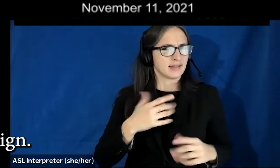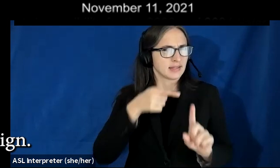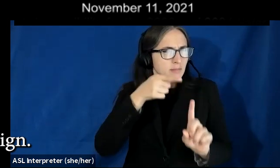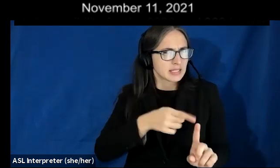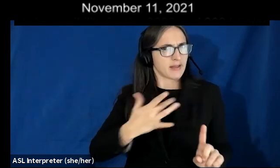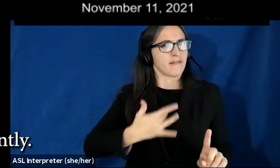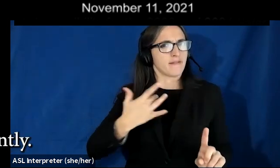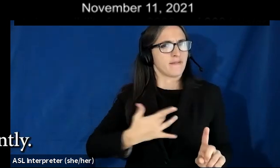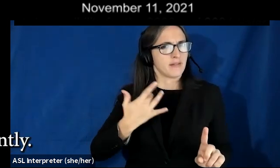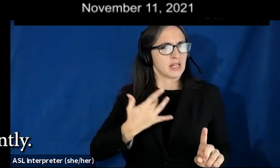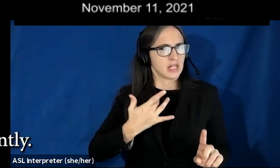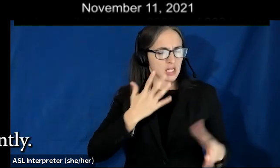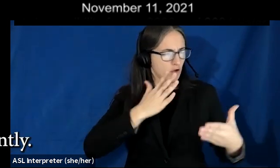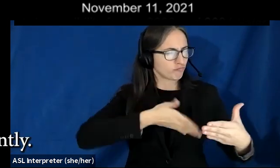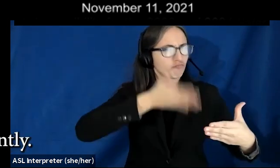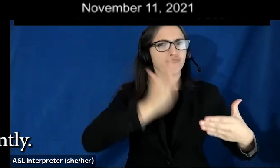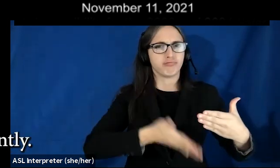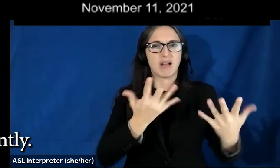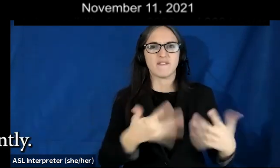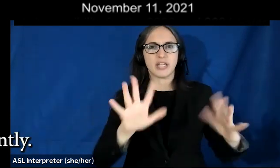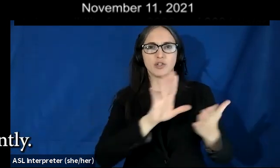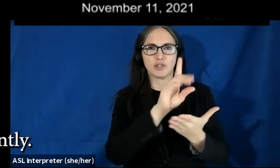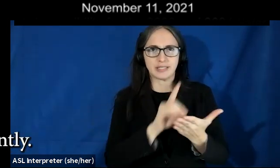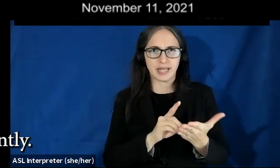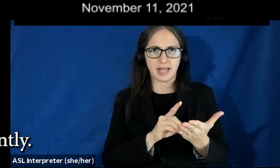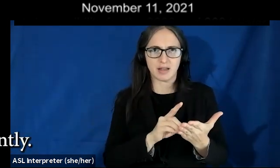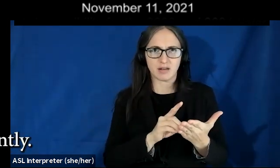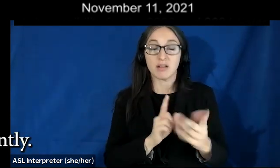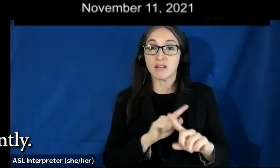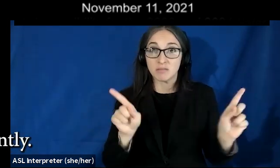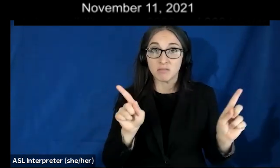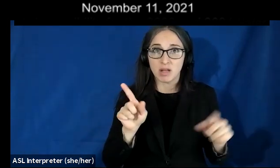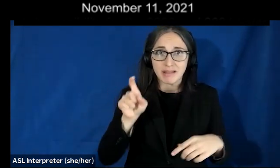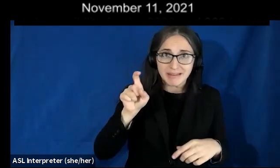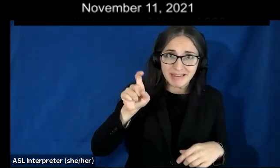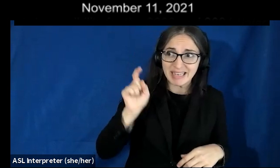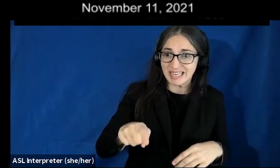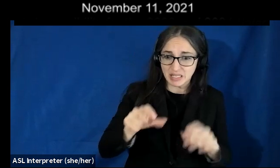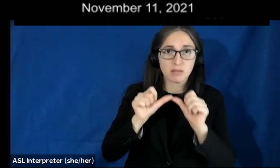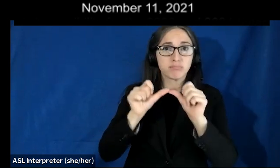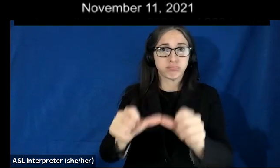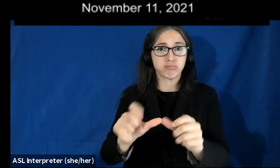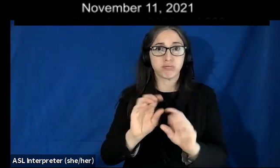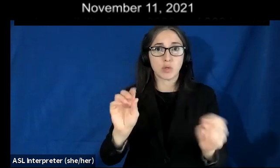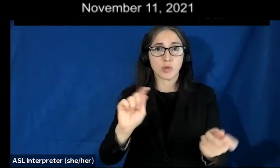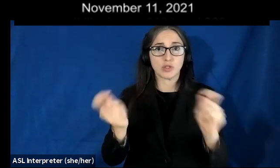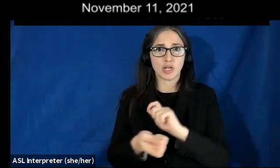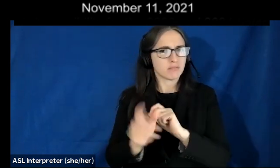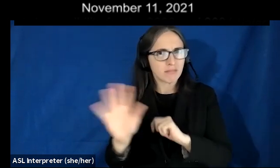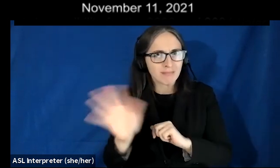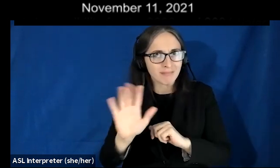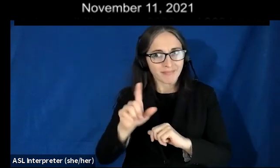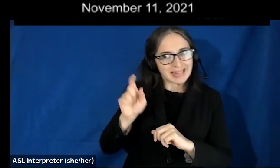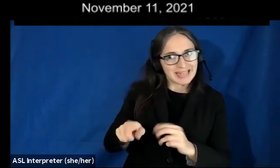finished design. But since needs can change constantly, design is not a finished process,